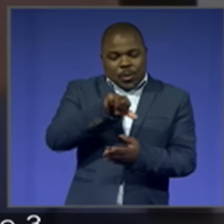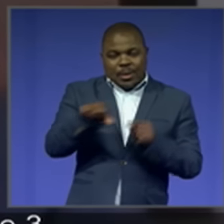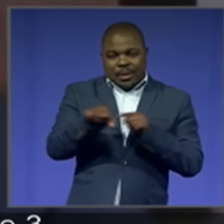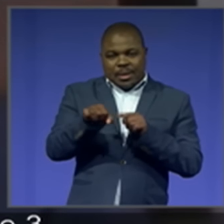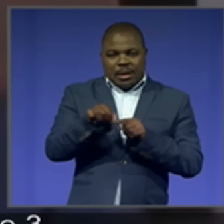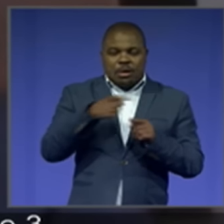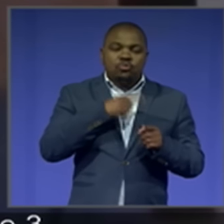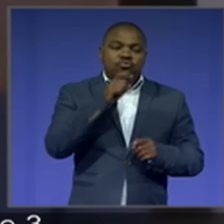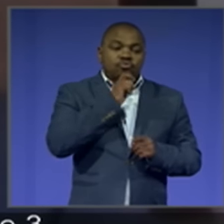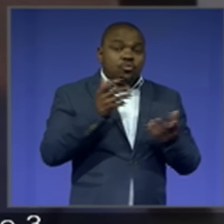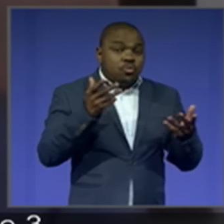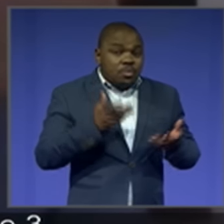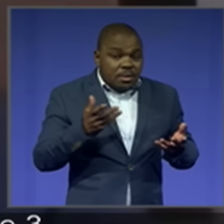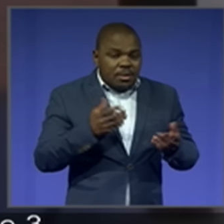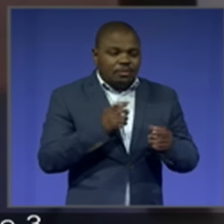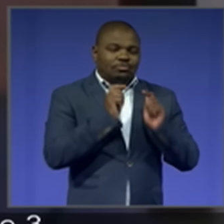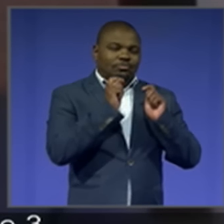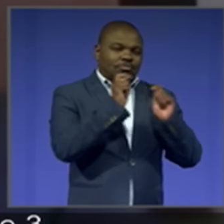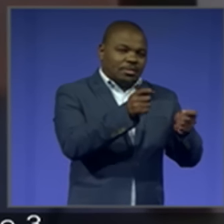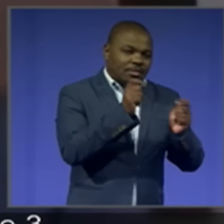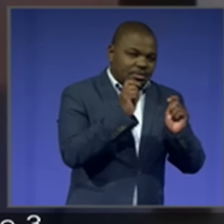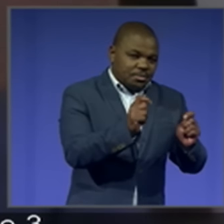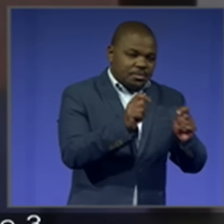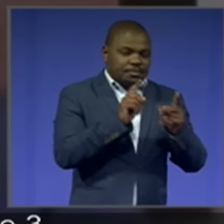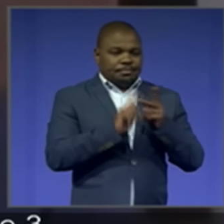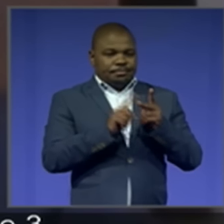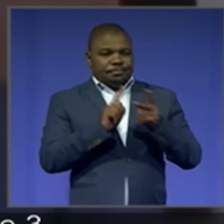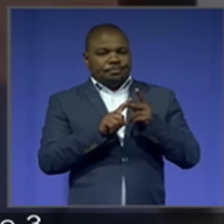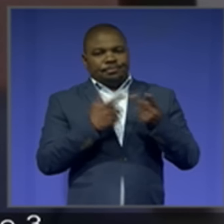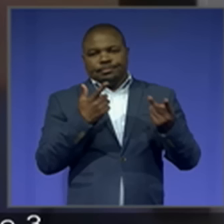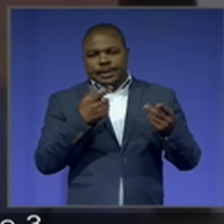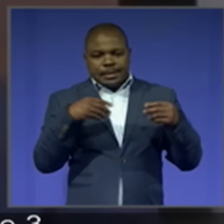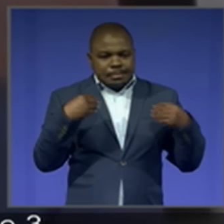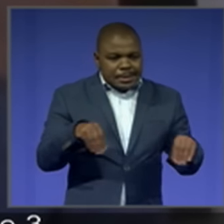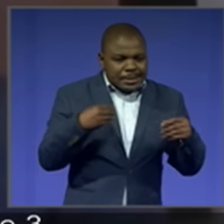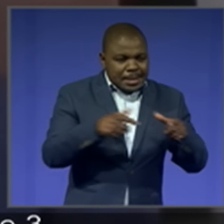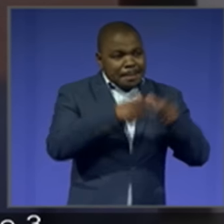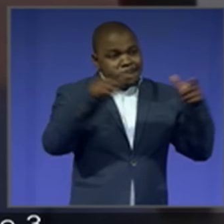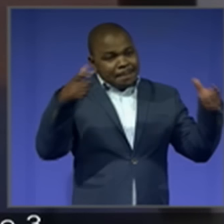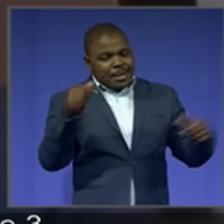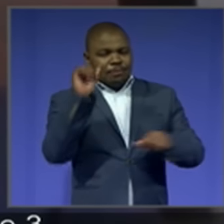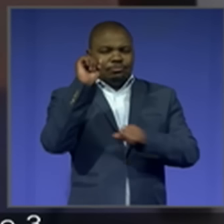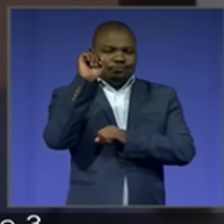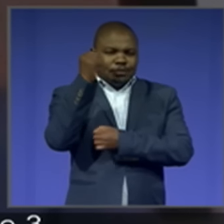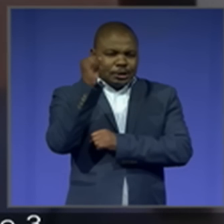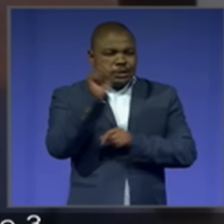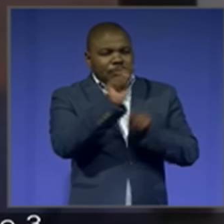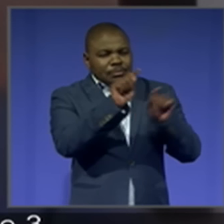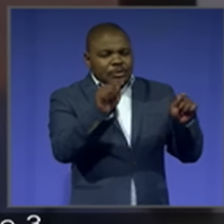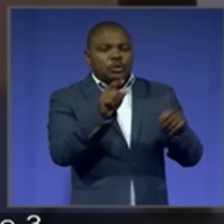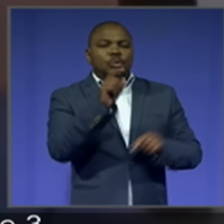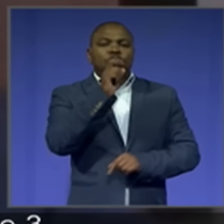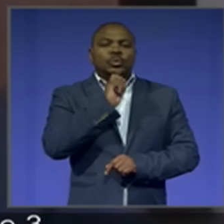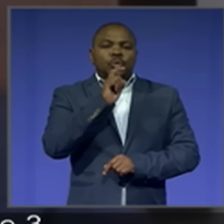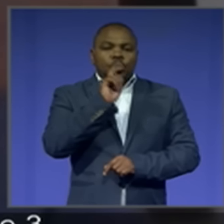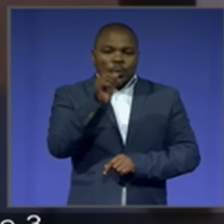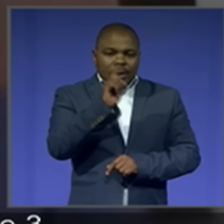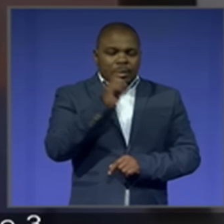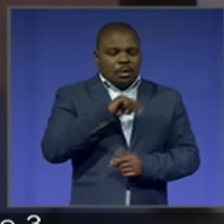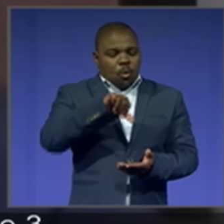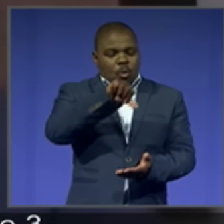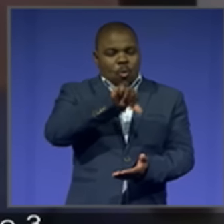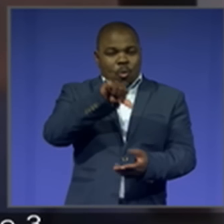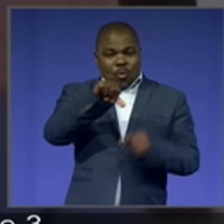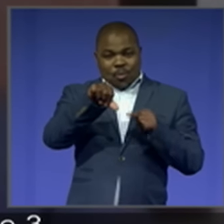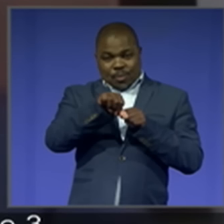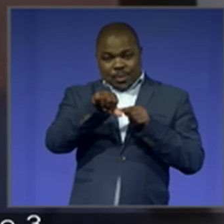re sebedisa kae? Di-transportong tsa rona, ho na le dikgwebo tse kgolo, di-factory tse kgolo tseo di sebedisang oli e